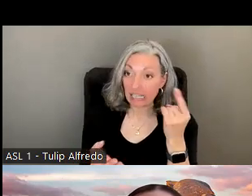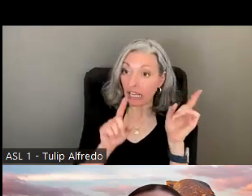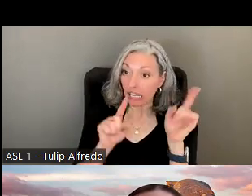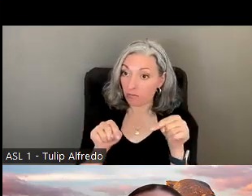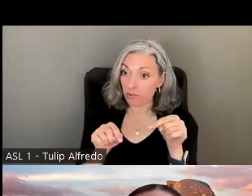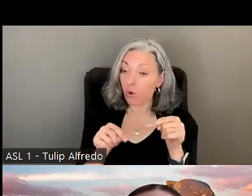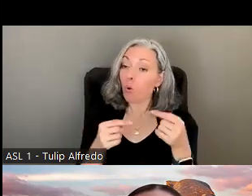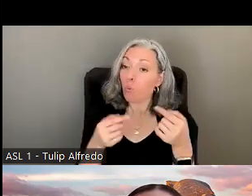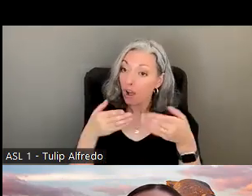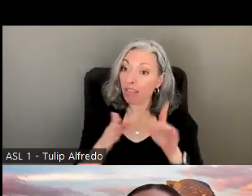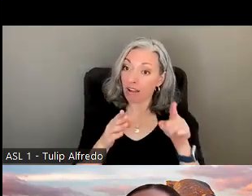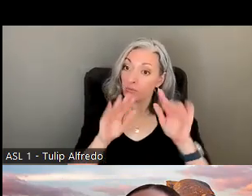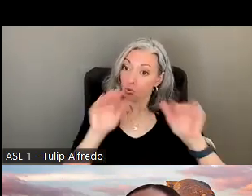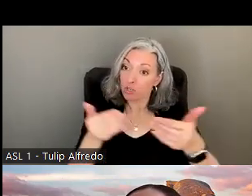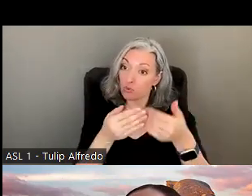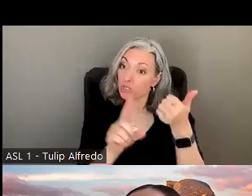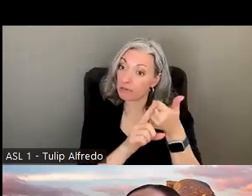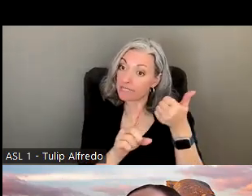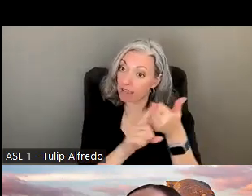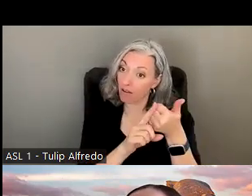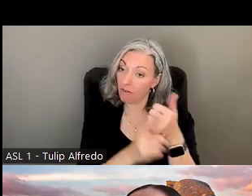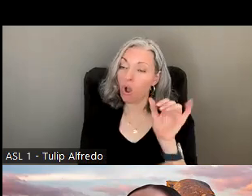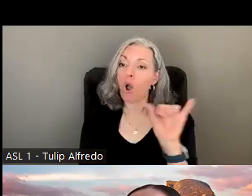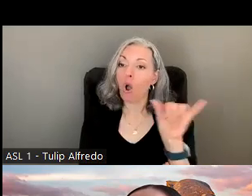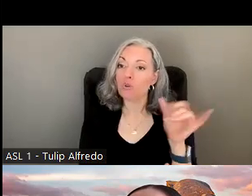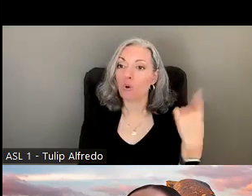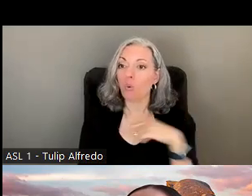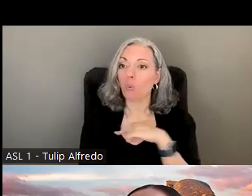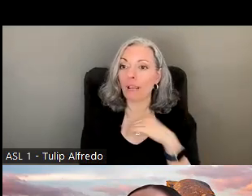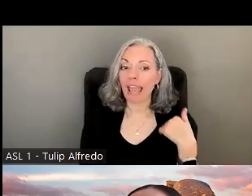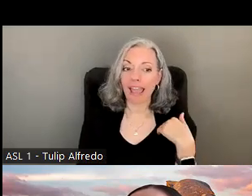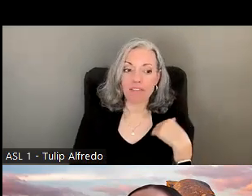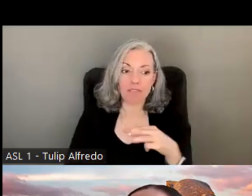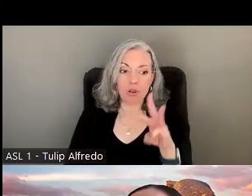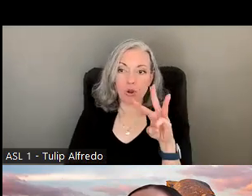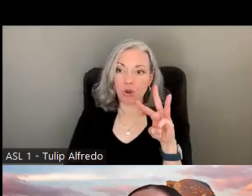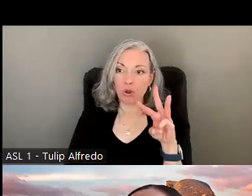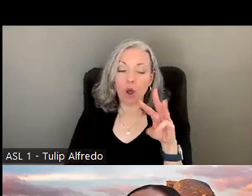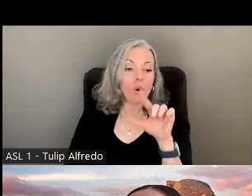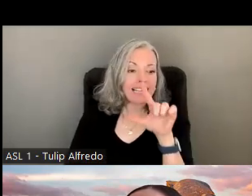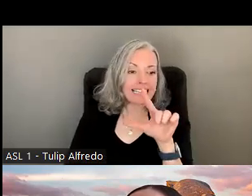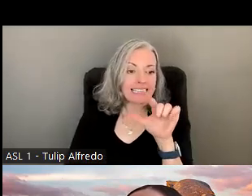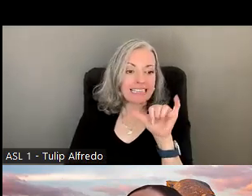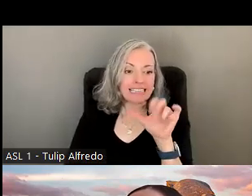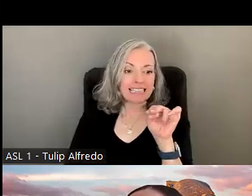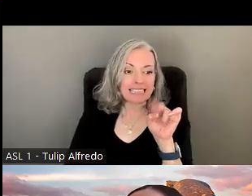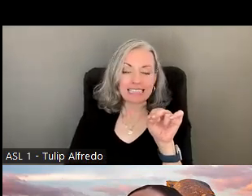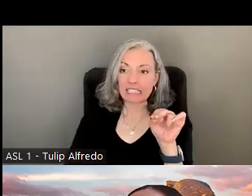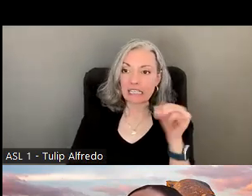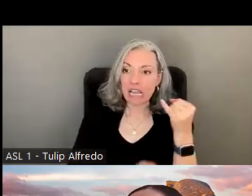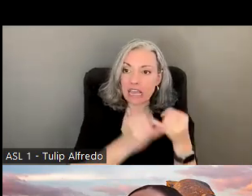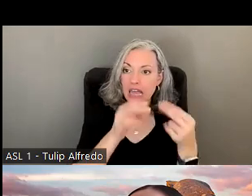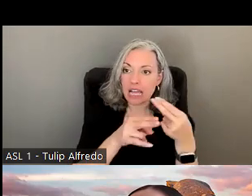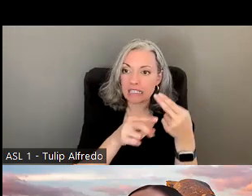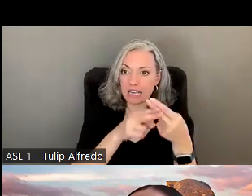himself. And then also we have Lynn Fritz, who was recently appointed, and